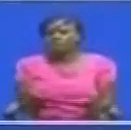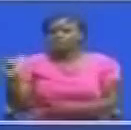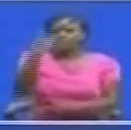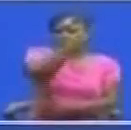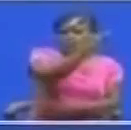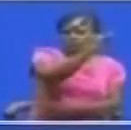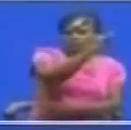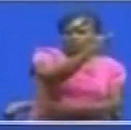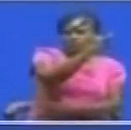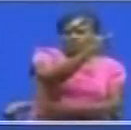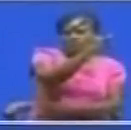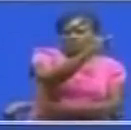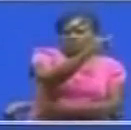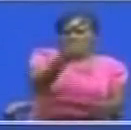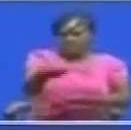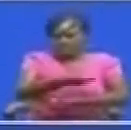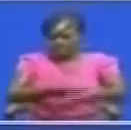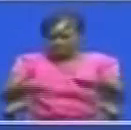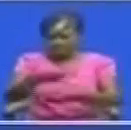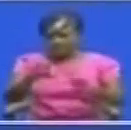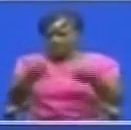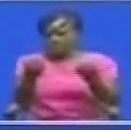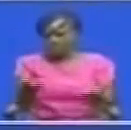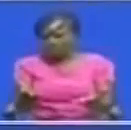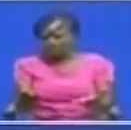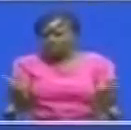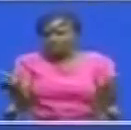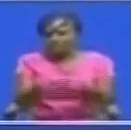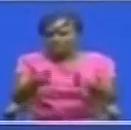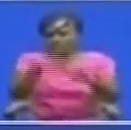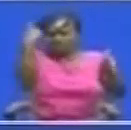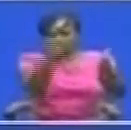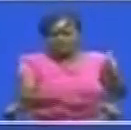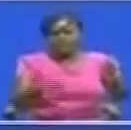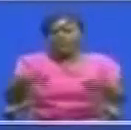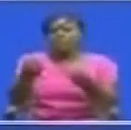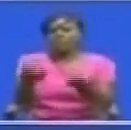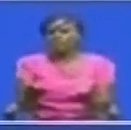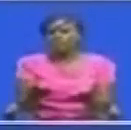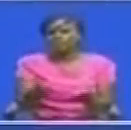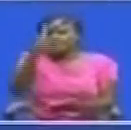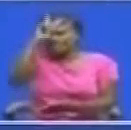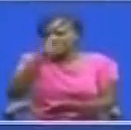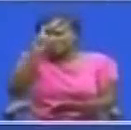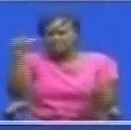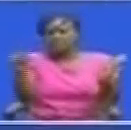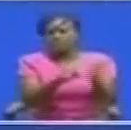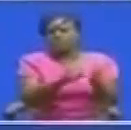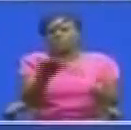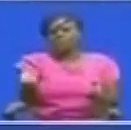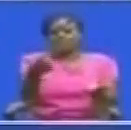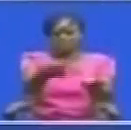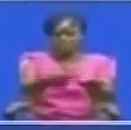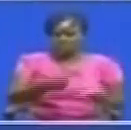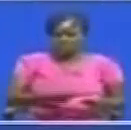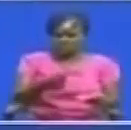exports, i.e. in foreign exchange, what it is costing us when it comes to taxation, and I think this is why we have serious issues to discuss as Kenyans.